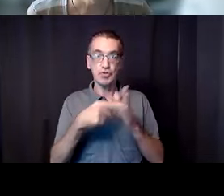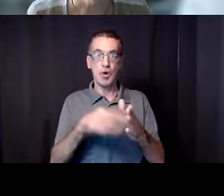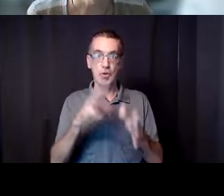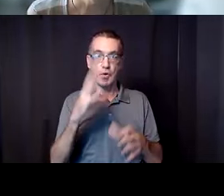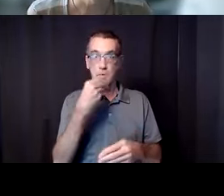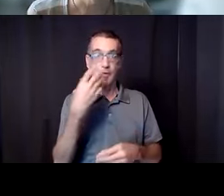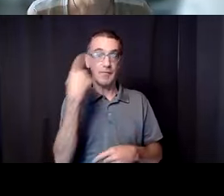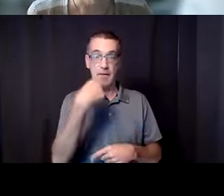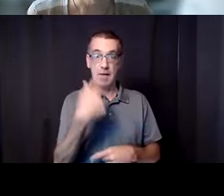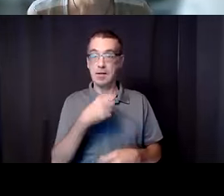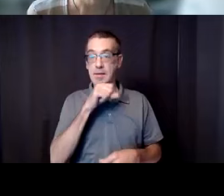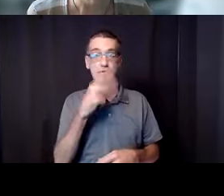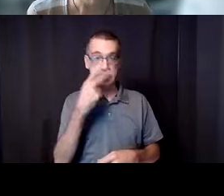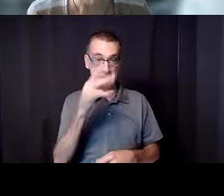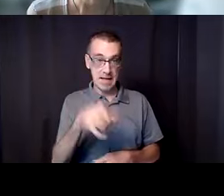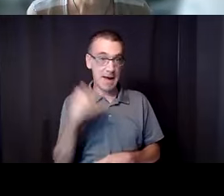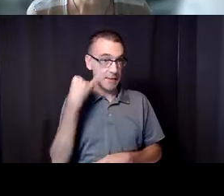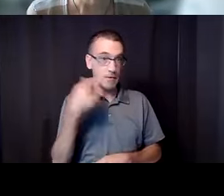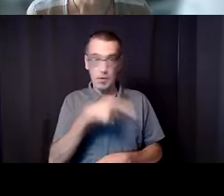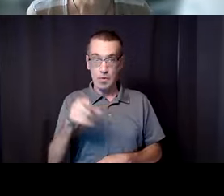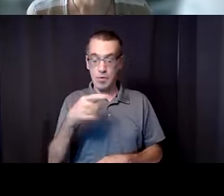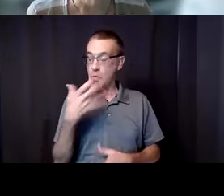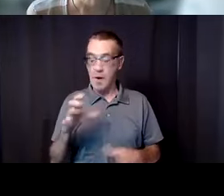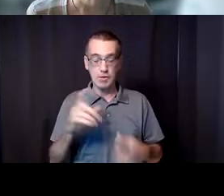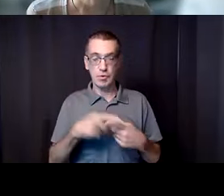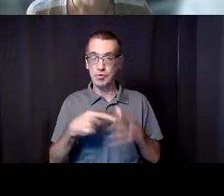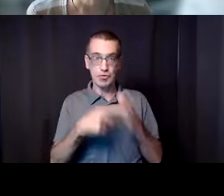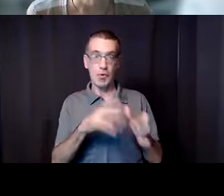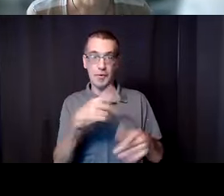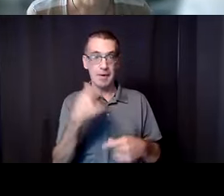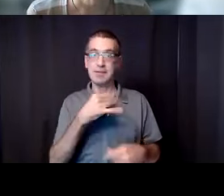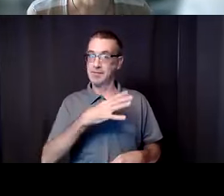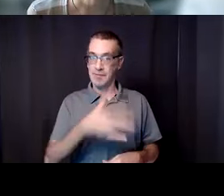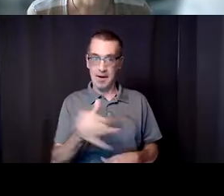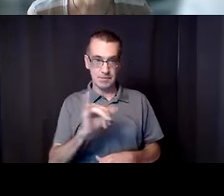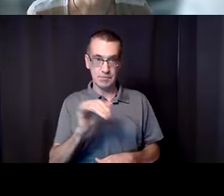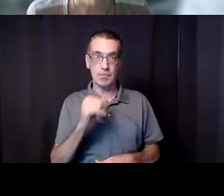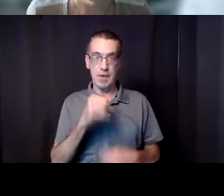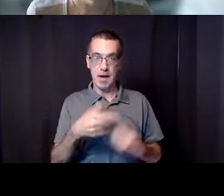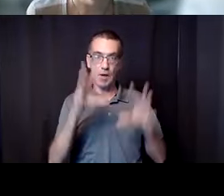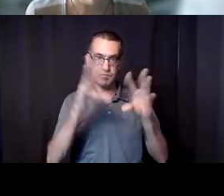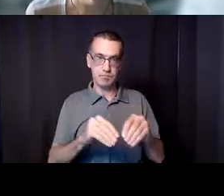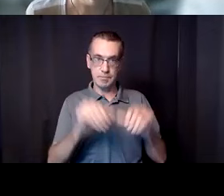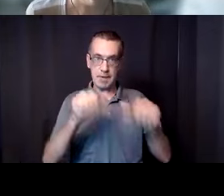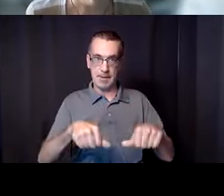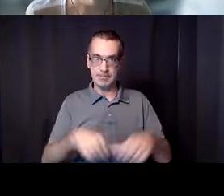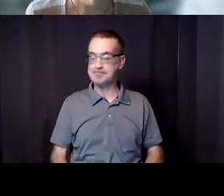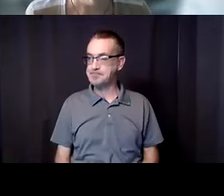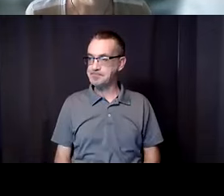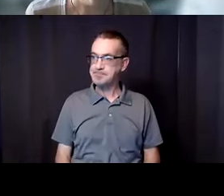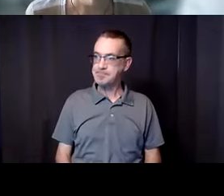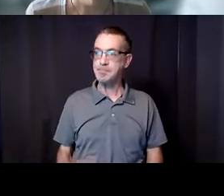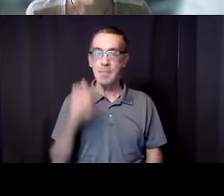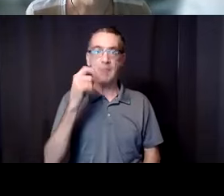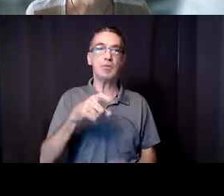beautiful face, we'd love to see it. If you don't feel like doing that today, that's okay as well. You can always turn that off. If